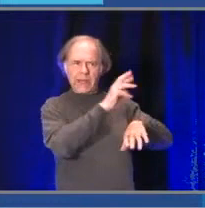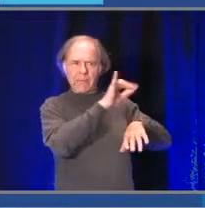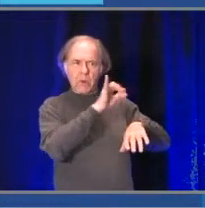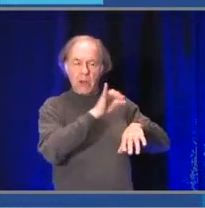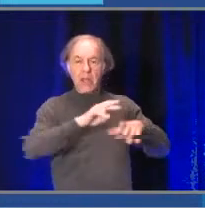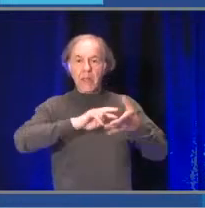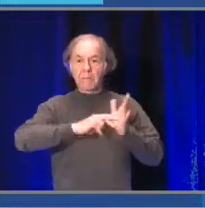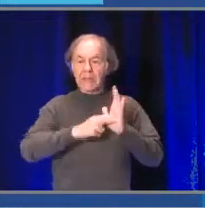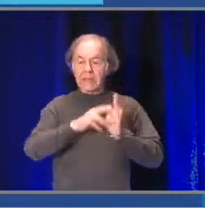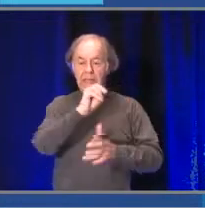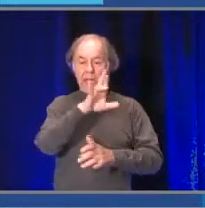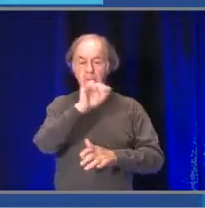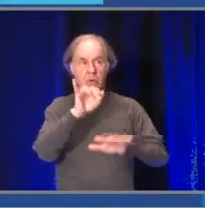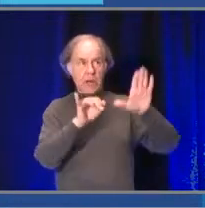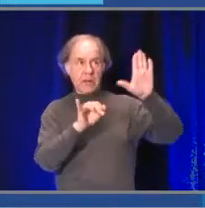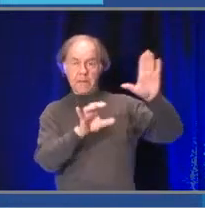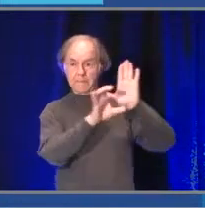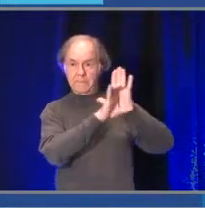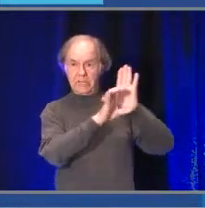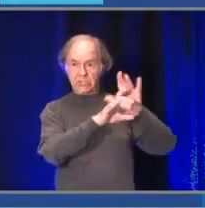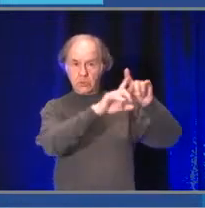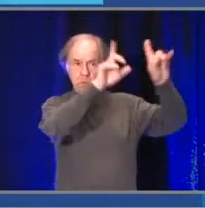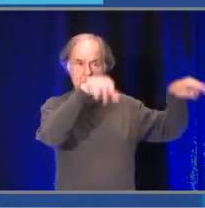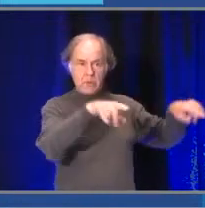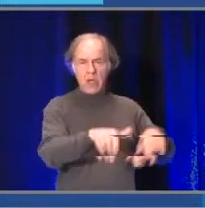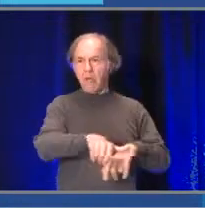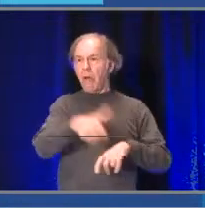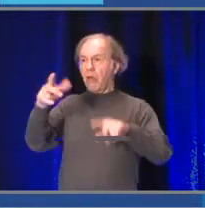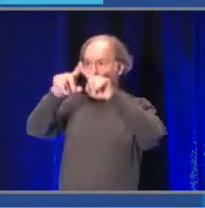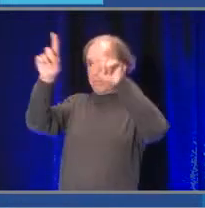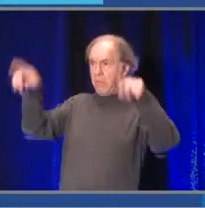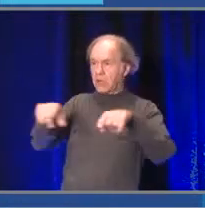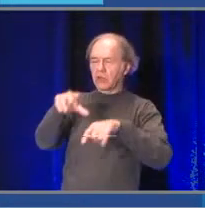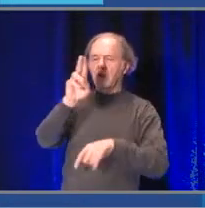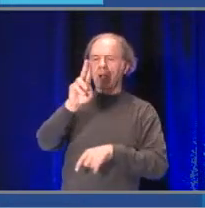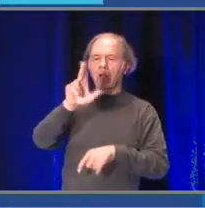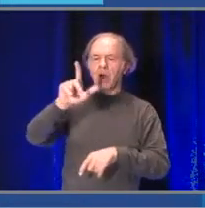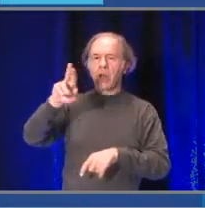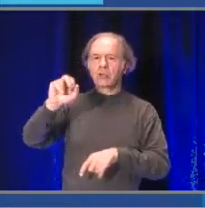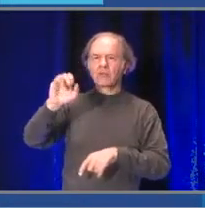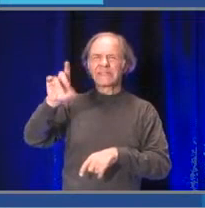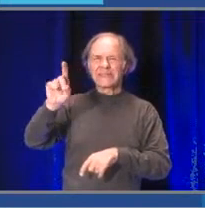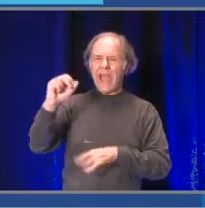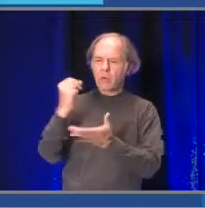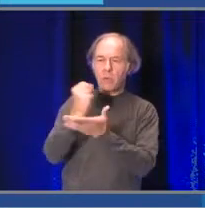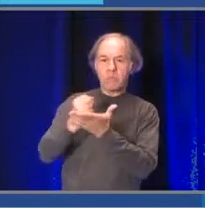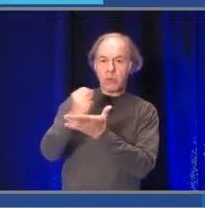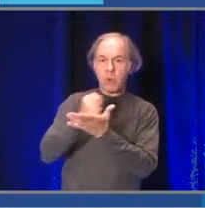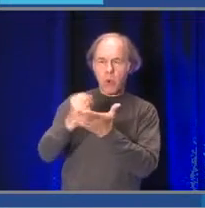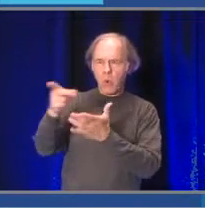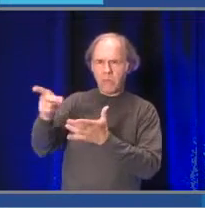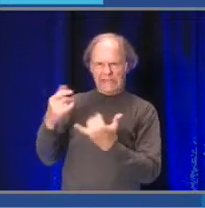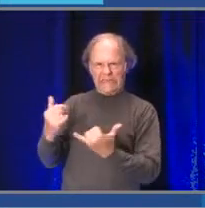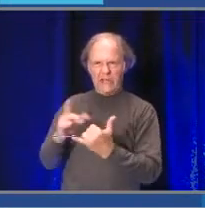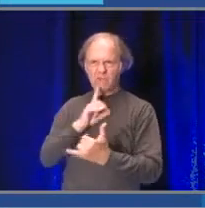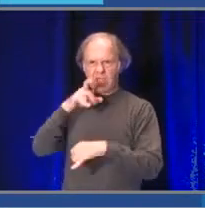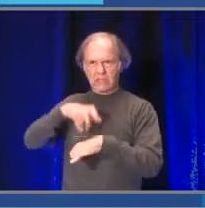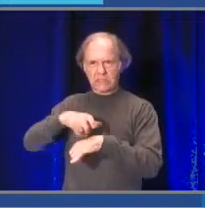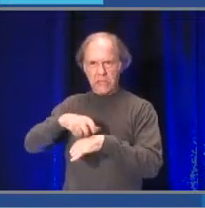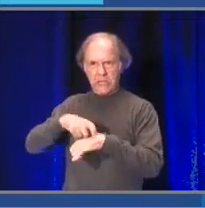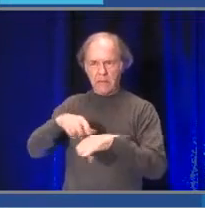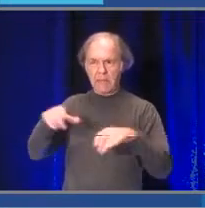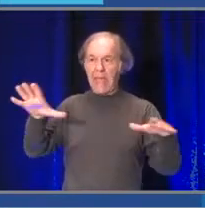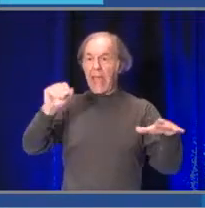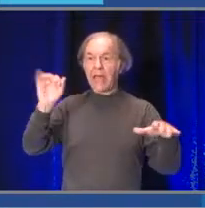is, the MRI is on one monitor. We have an ultrasound probe, which we look at the prostate in real time, and together we can fuse